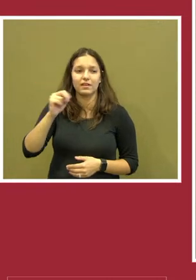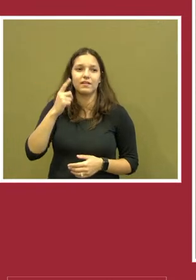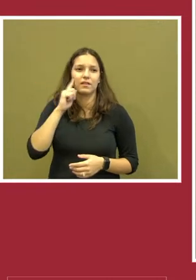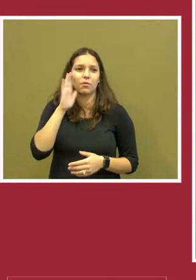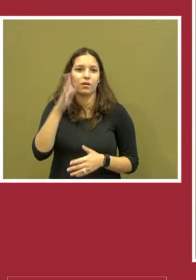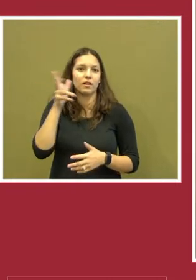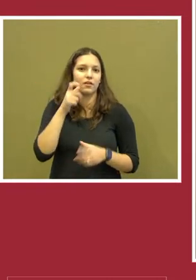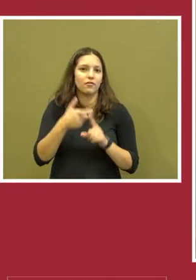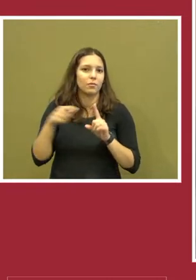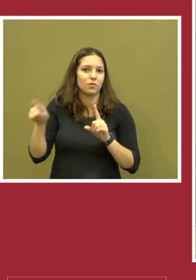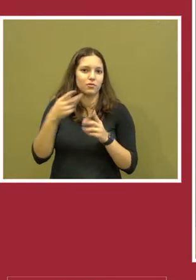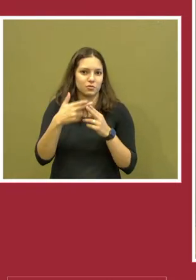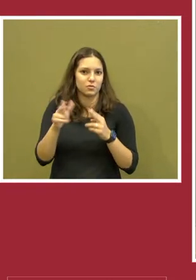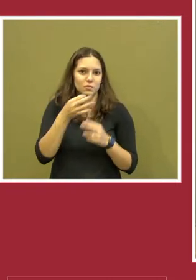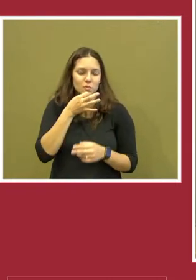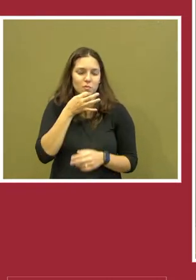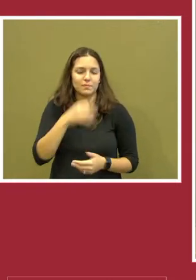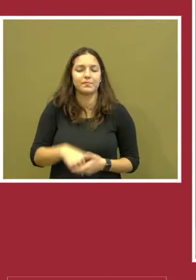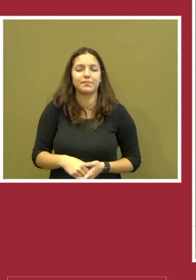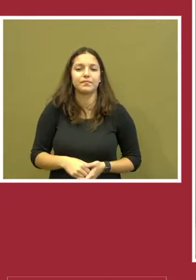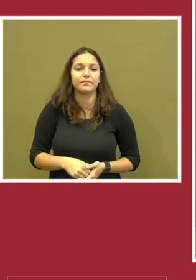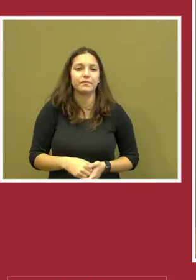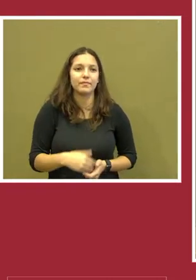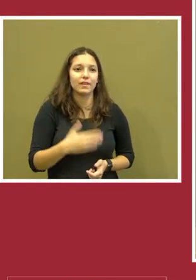time. Thank you, Matt.